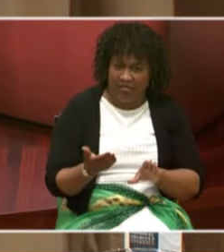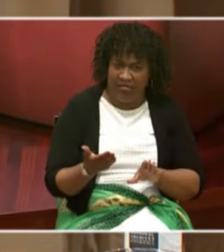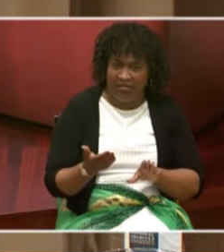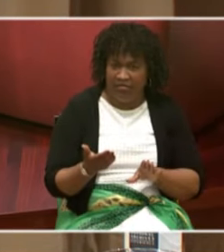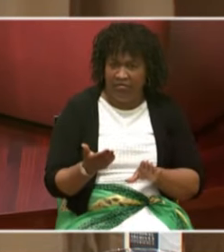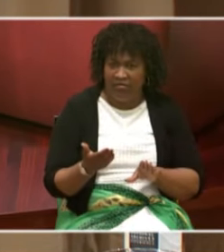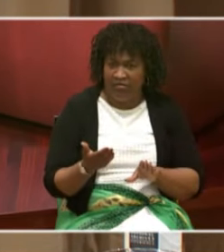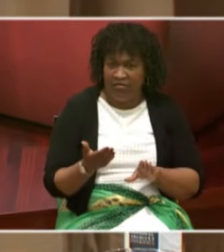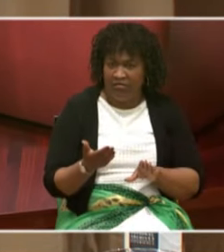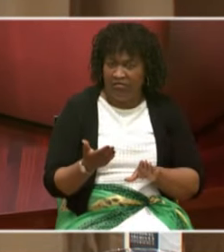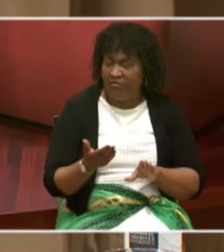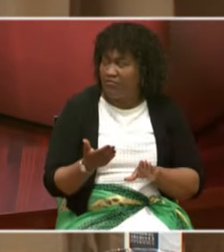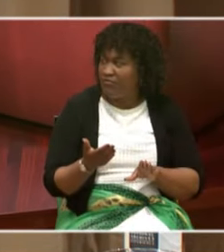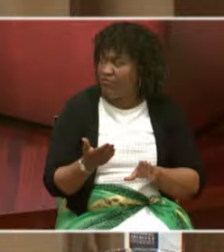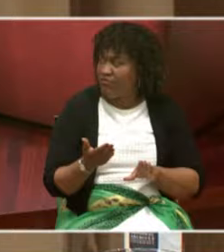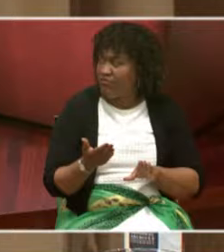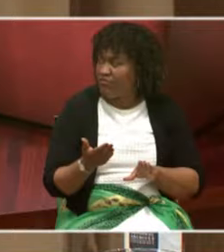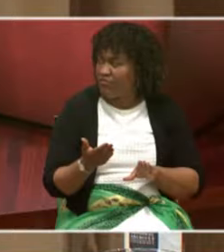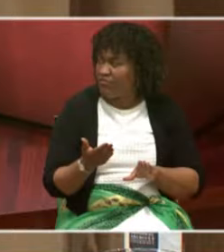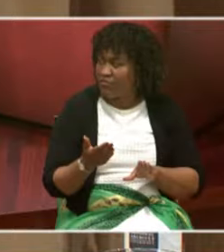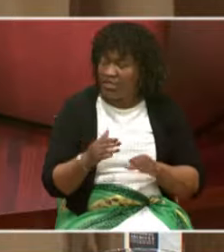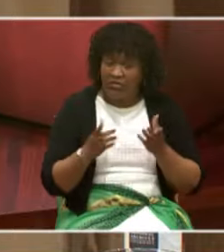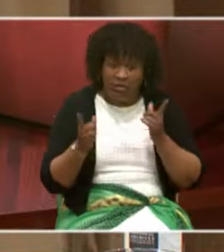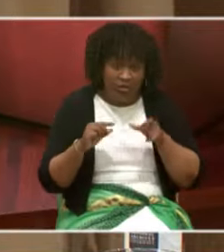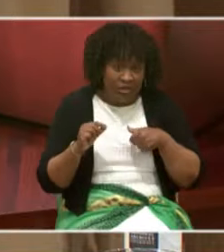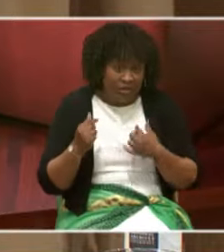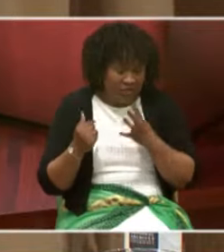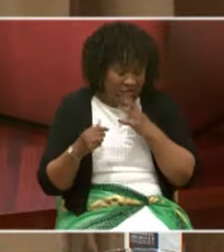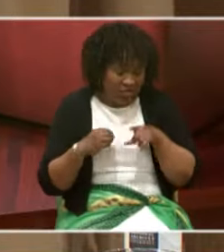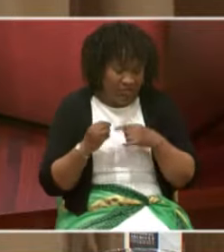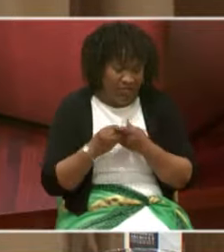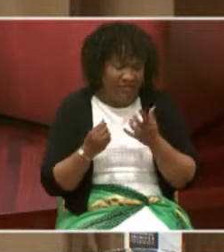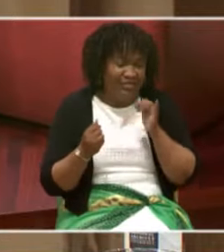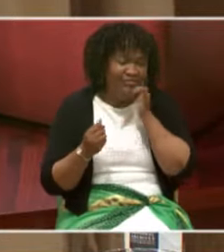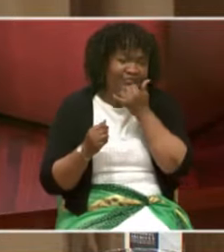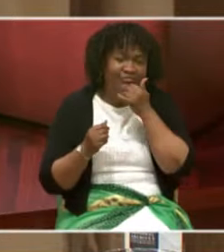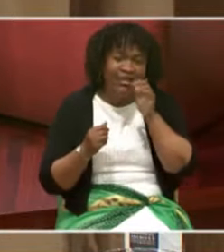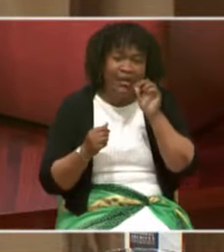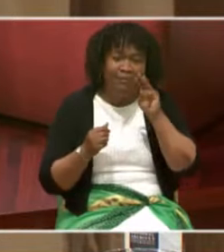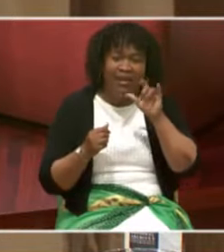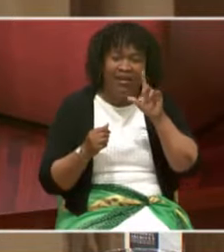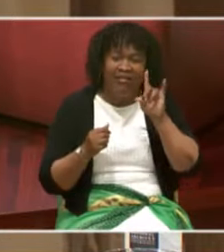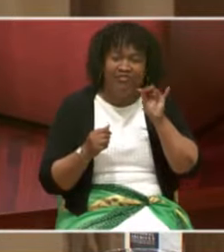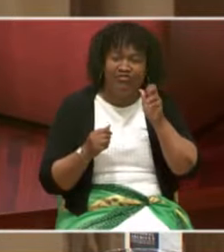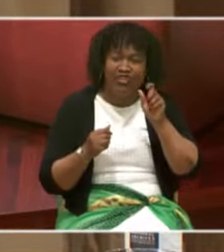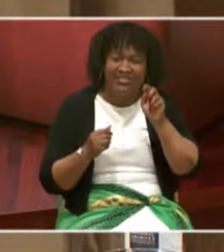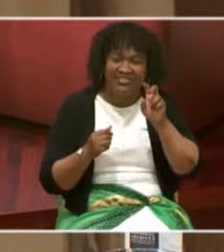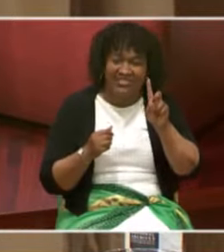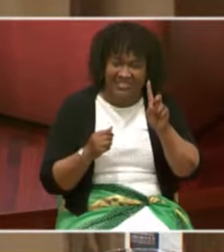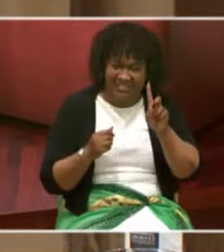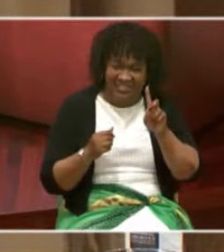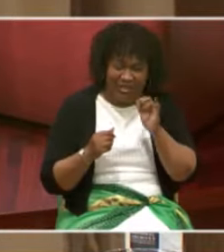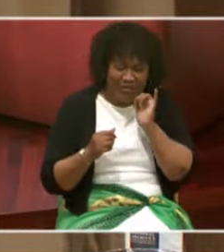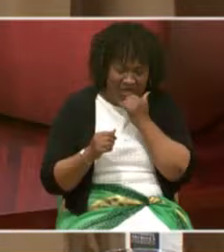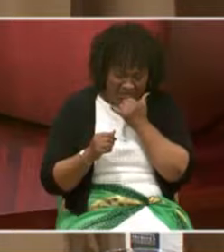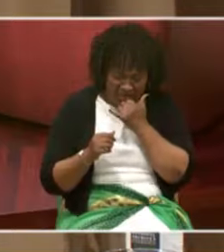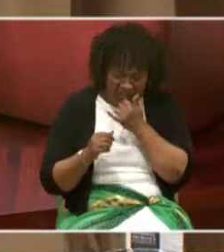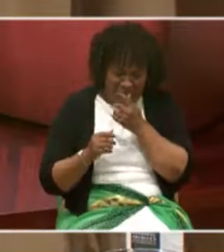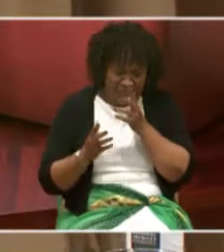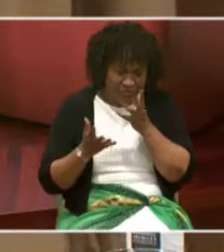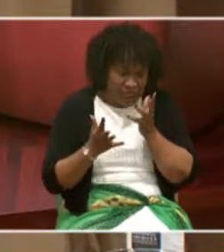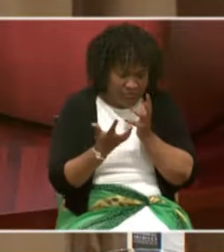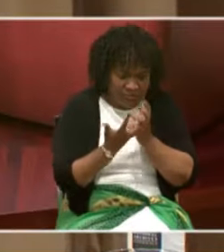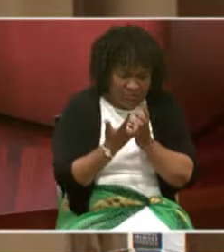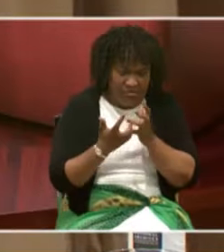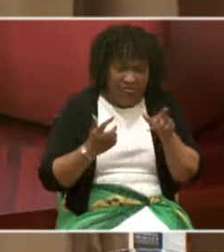I don't know how well you knew him, but what contributed to his ideological position, divergent